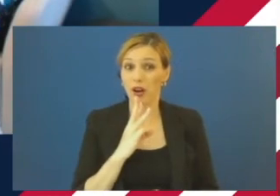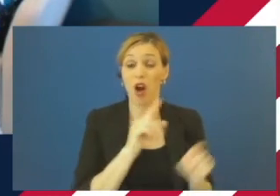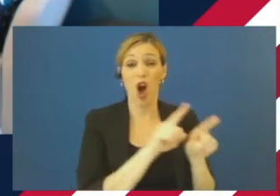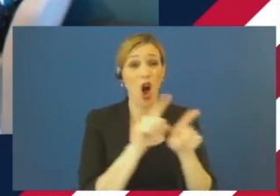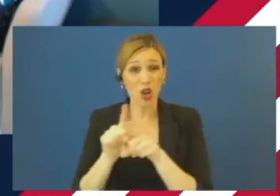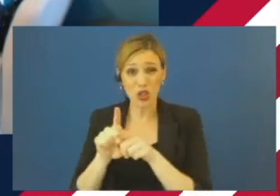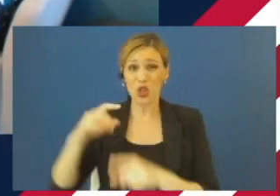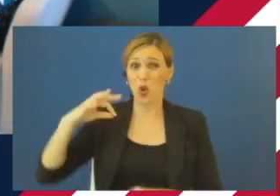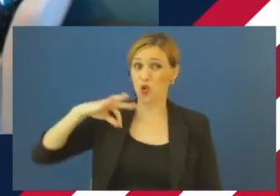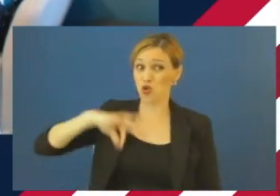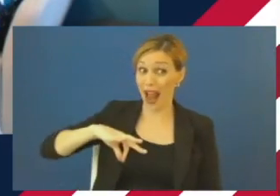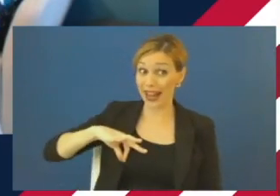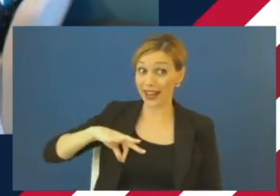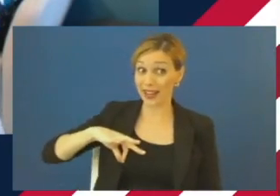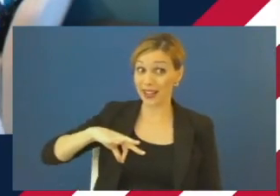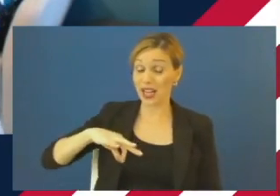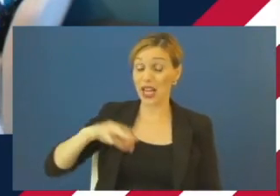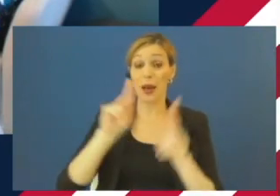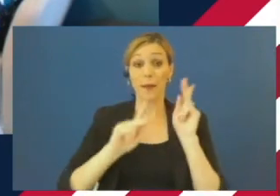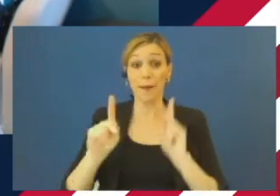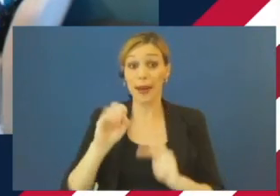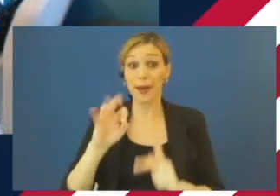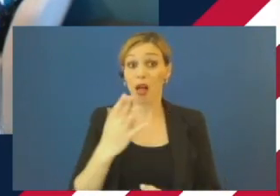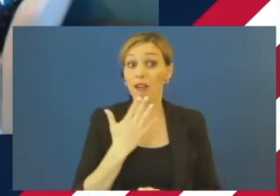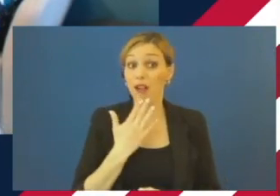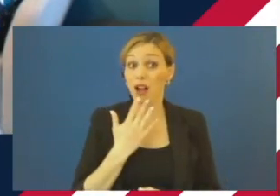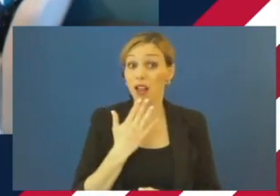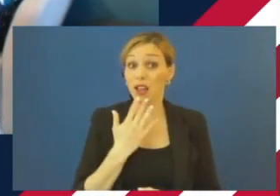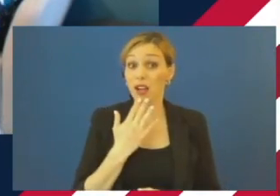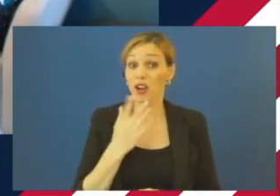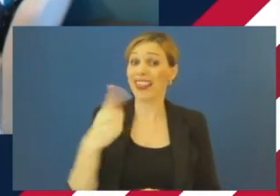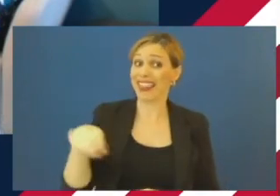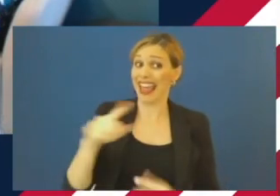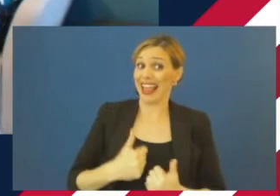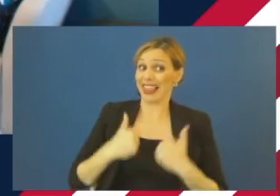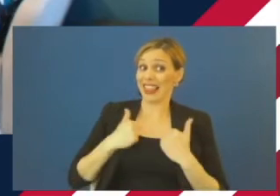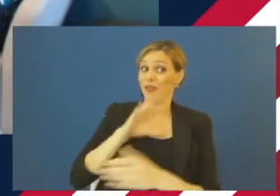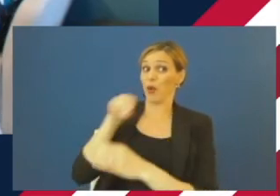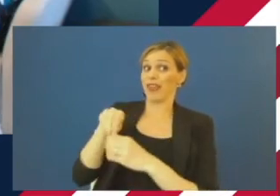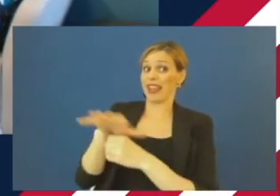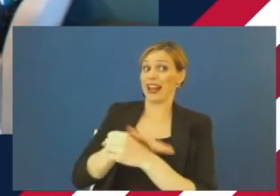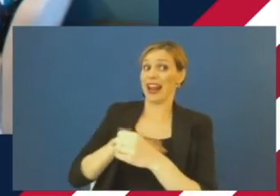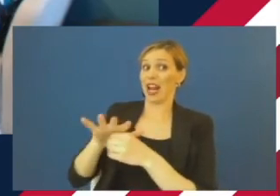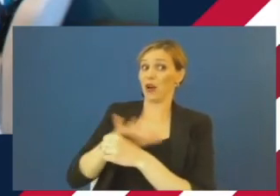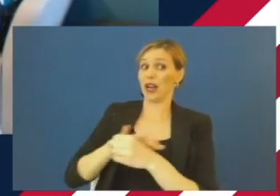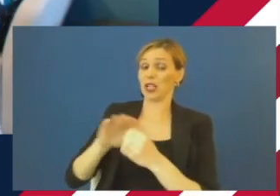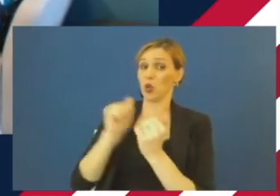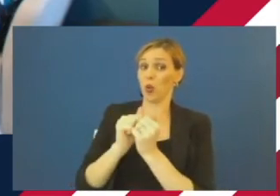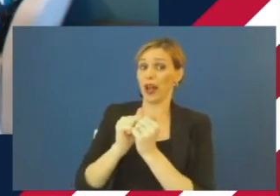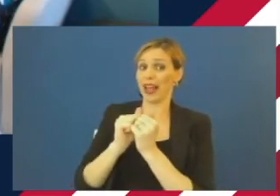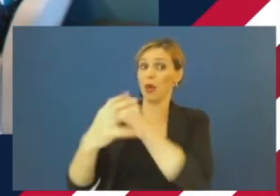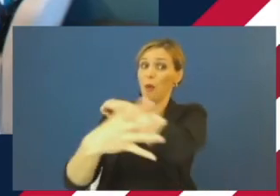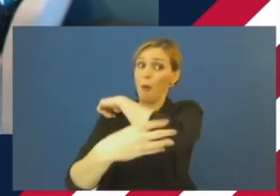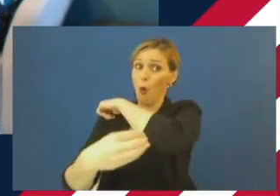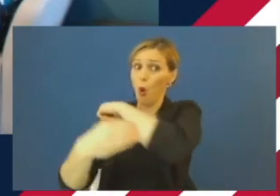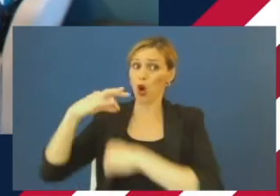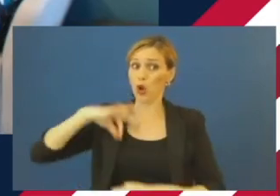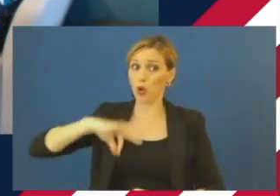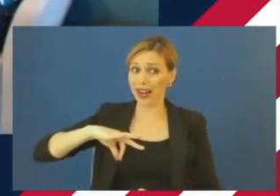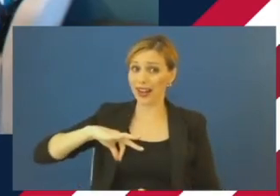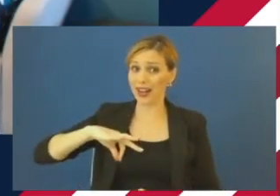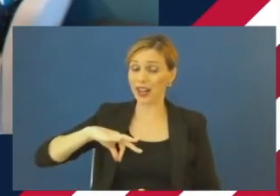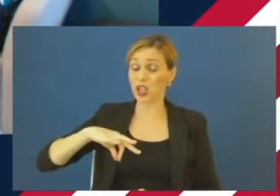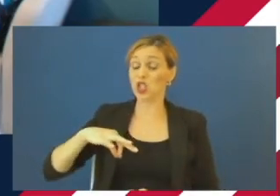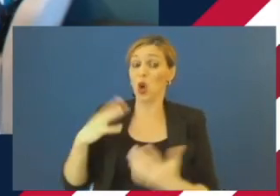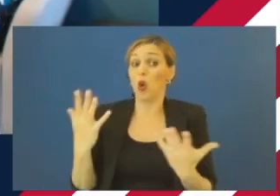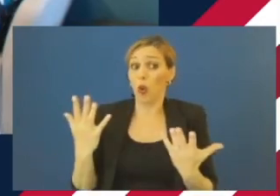of color disproportionately live in credit deserts, and that's one of the reasons why African Americans and Latinos, on